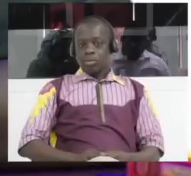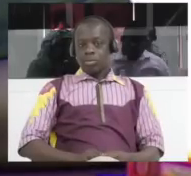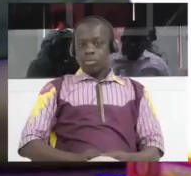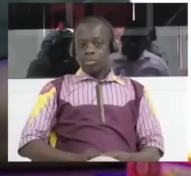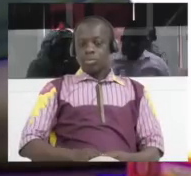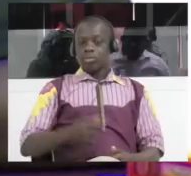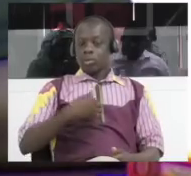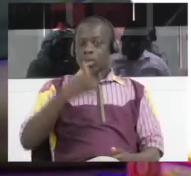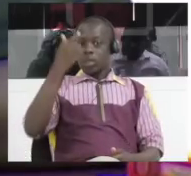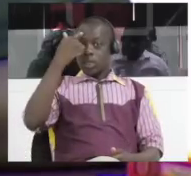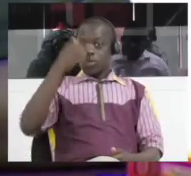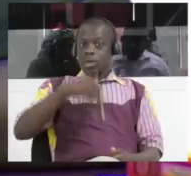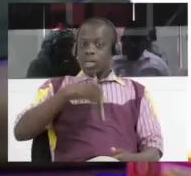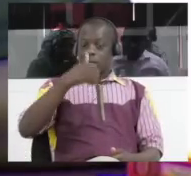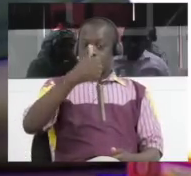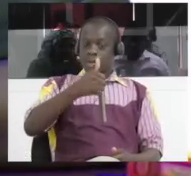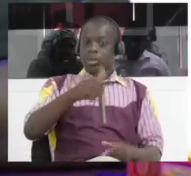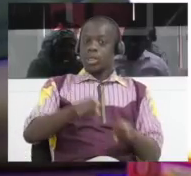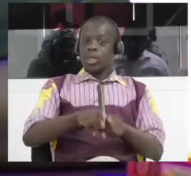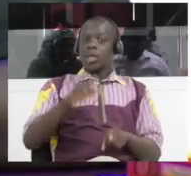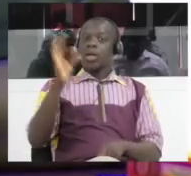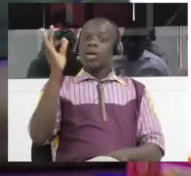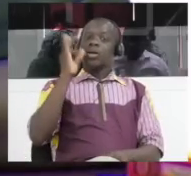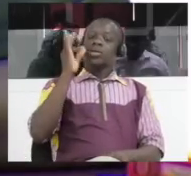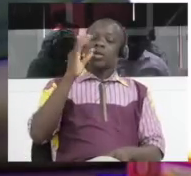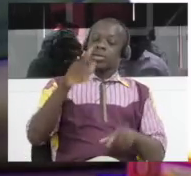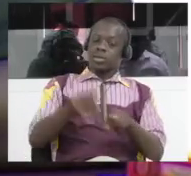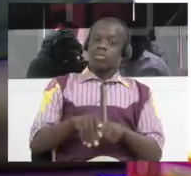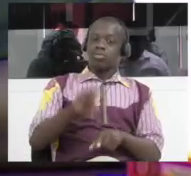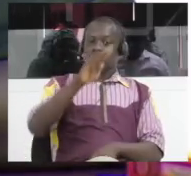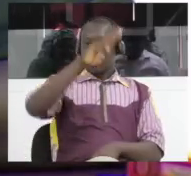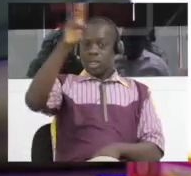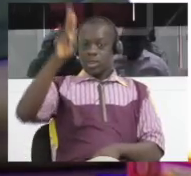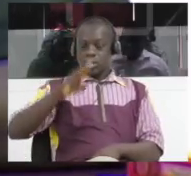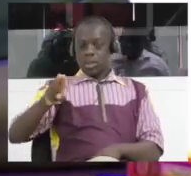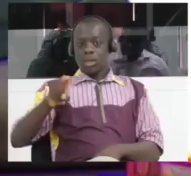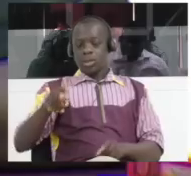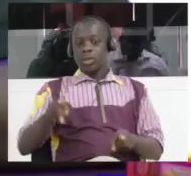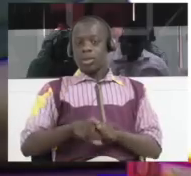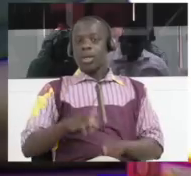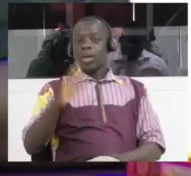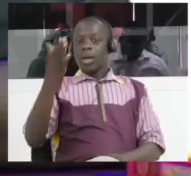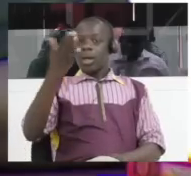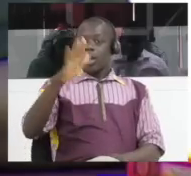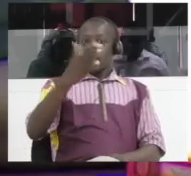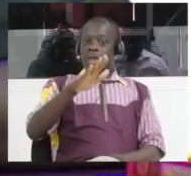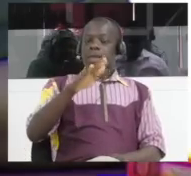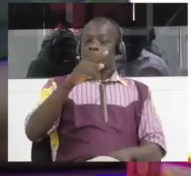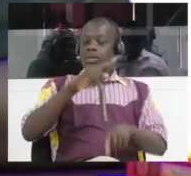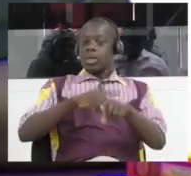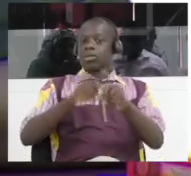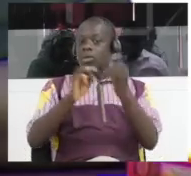I think my honest answer is that, you know, these are nationalistic sentiments, and any time that, you